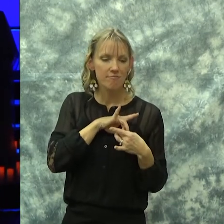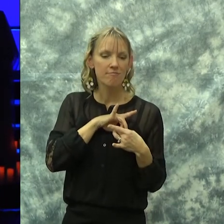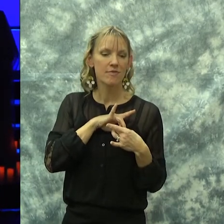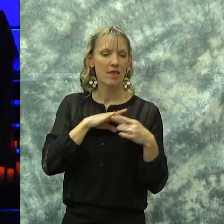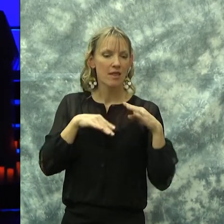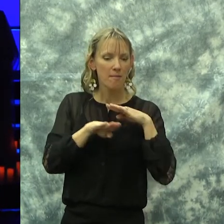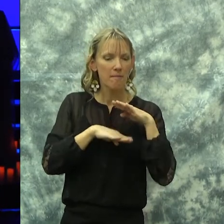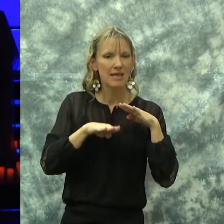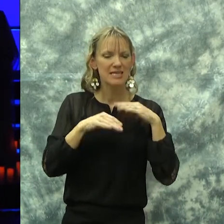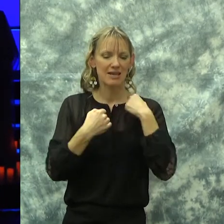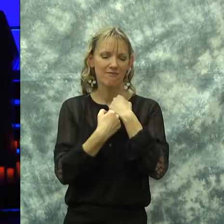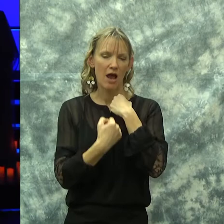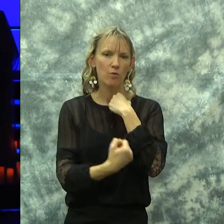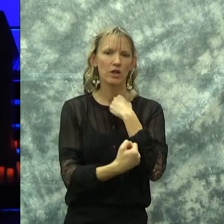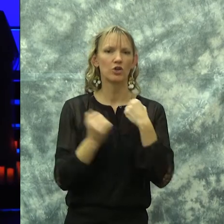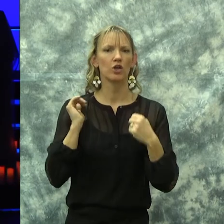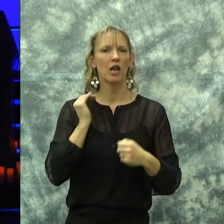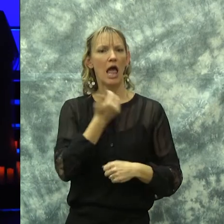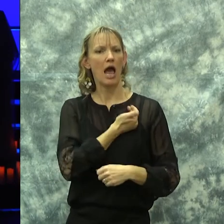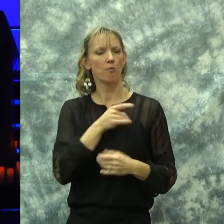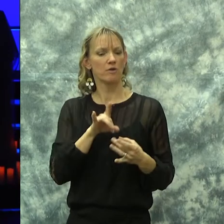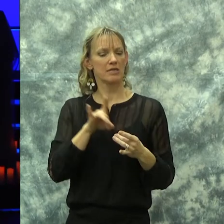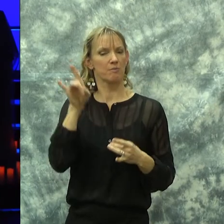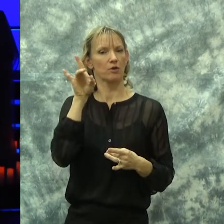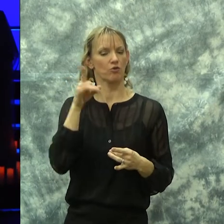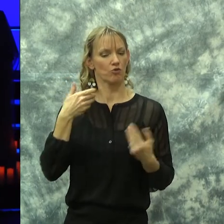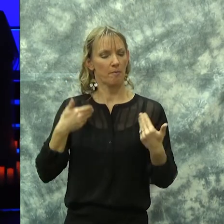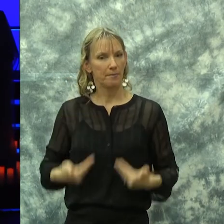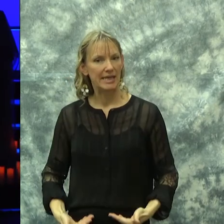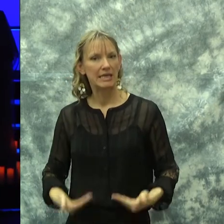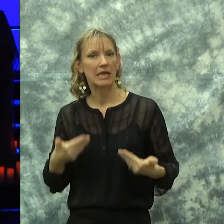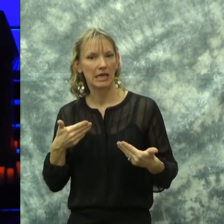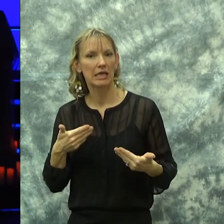that foundation for our spiritual being.